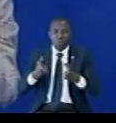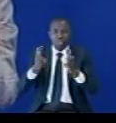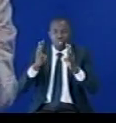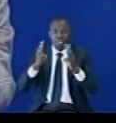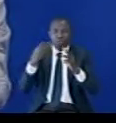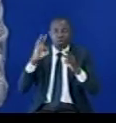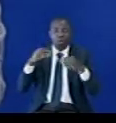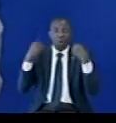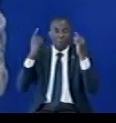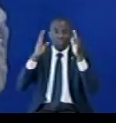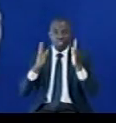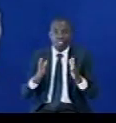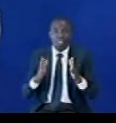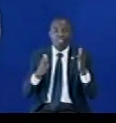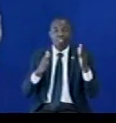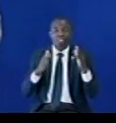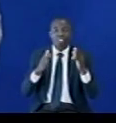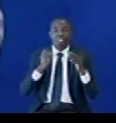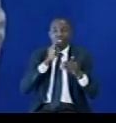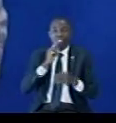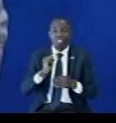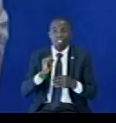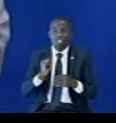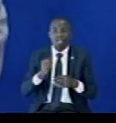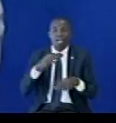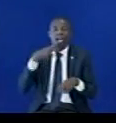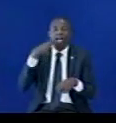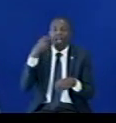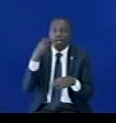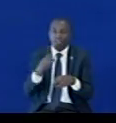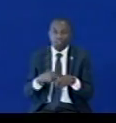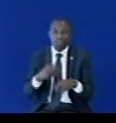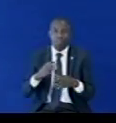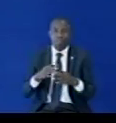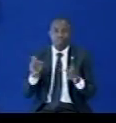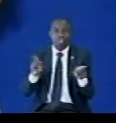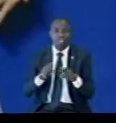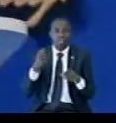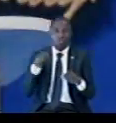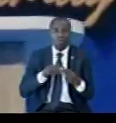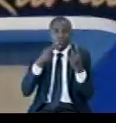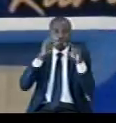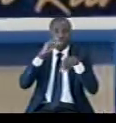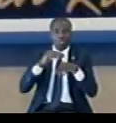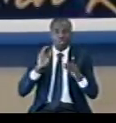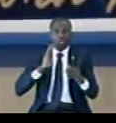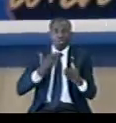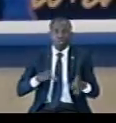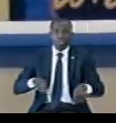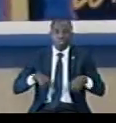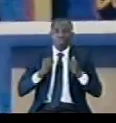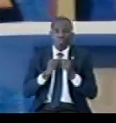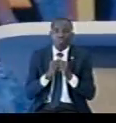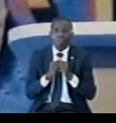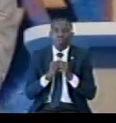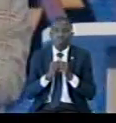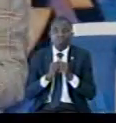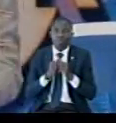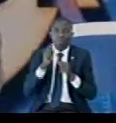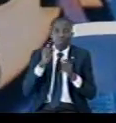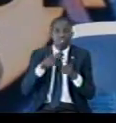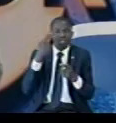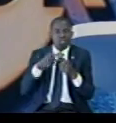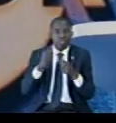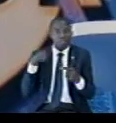of transgressors is hard. As we look at our lives and we